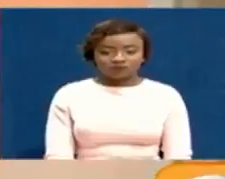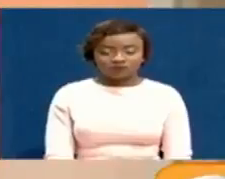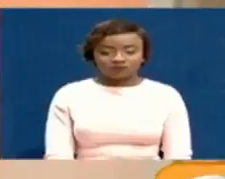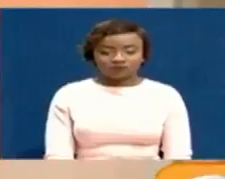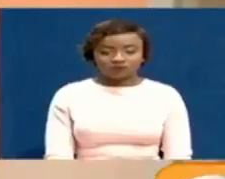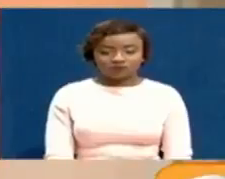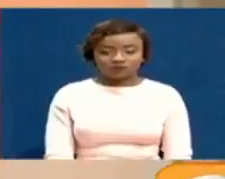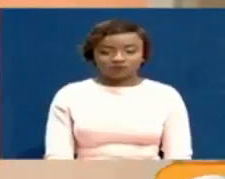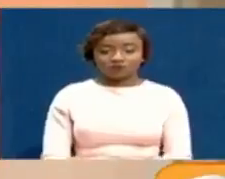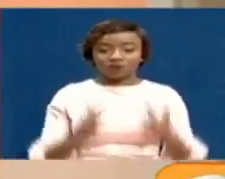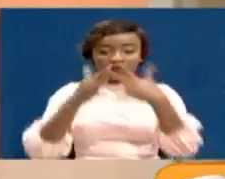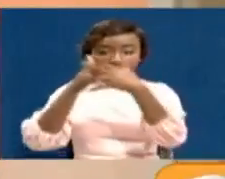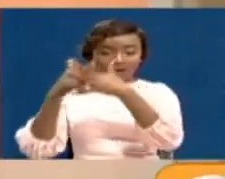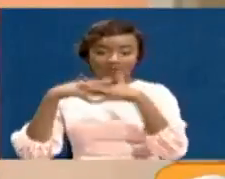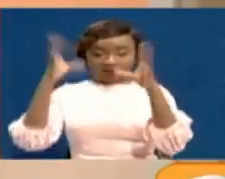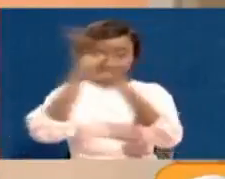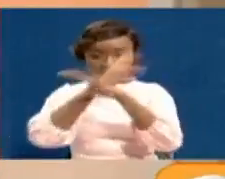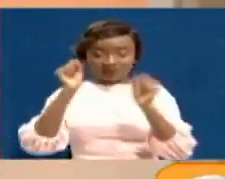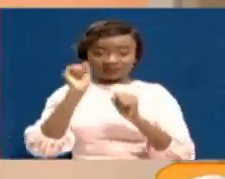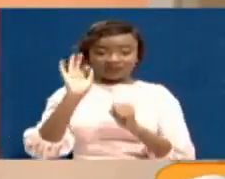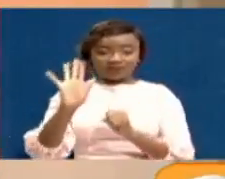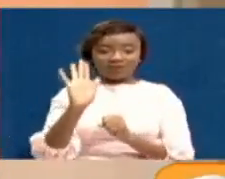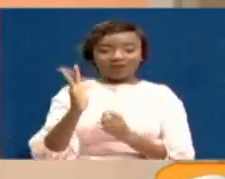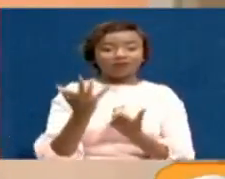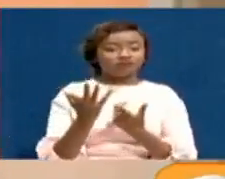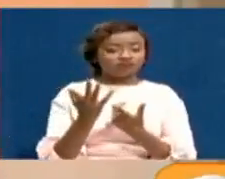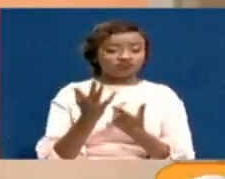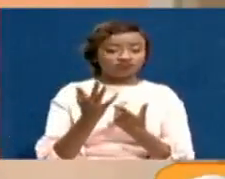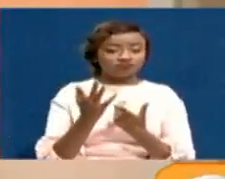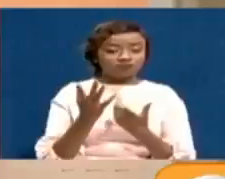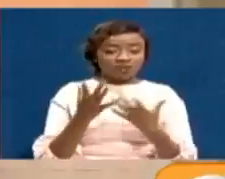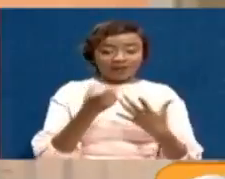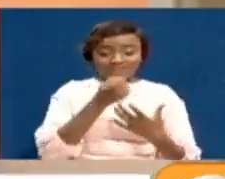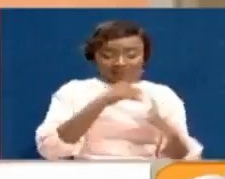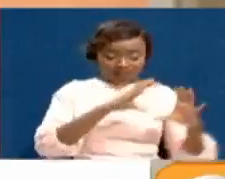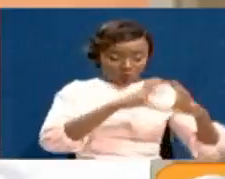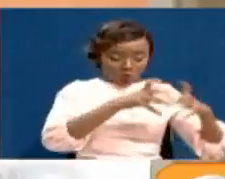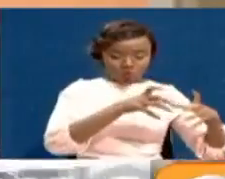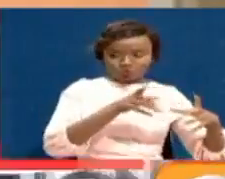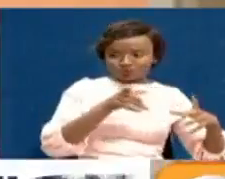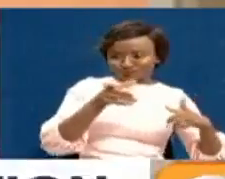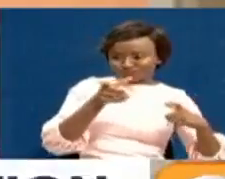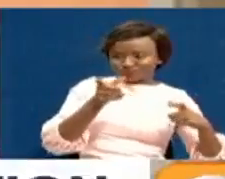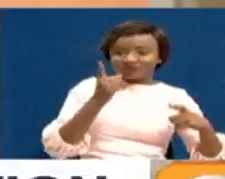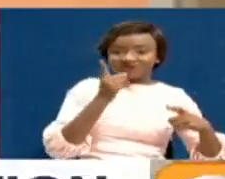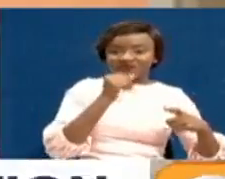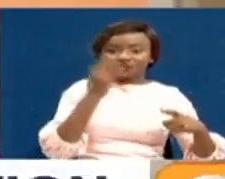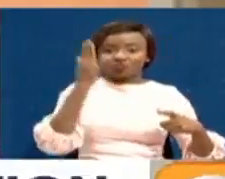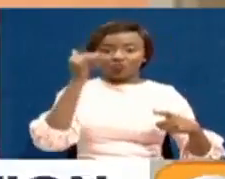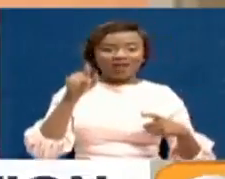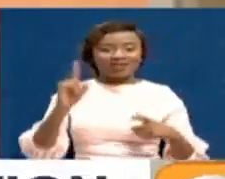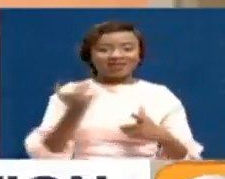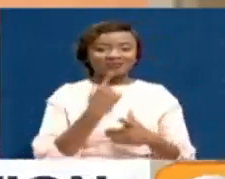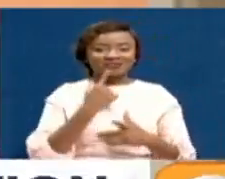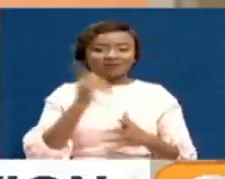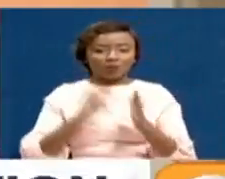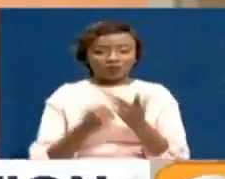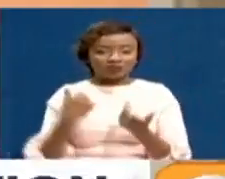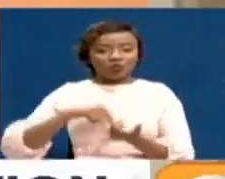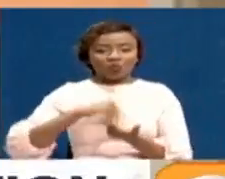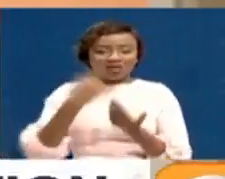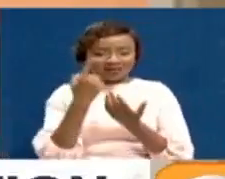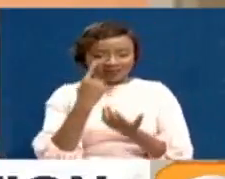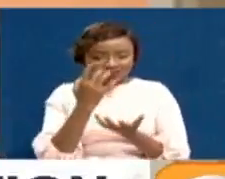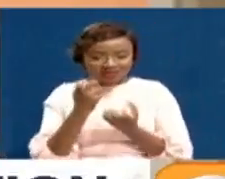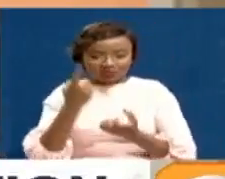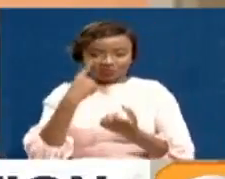U.S. President Donald Trump has been rebuked by the medical community after suggesting research into whether coronavirus